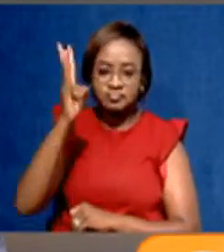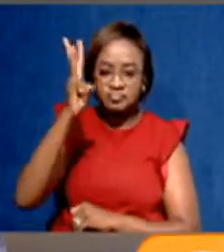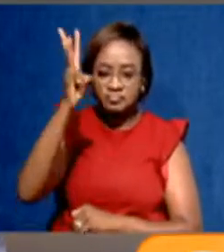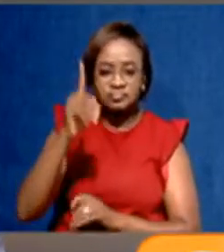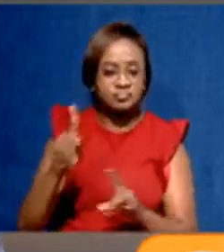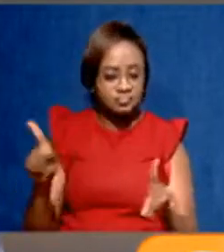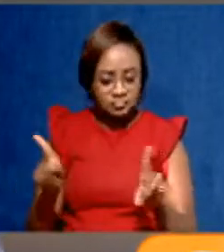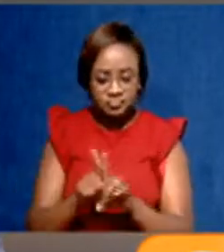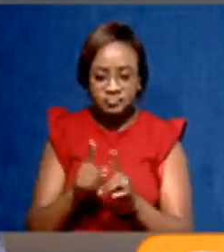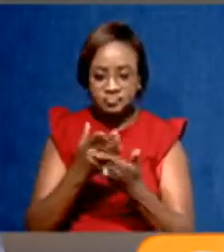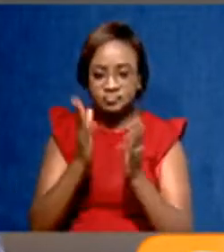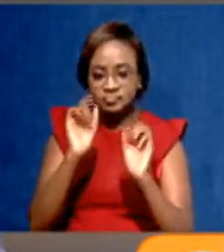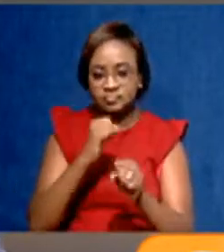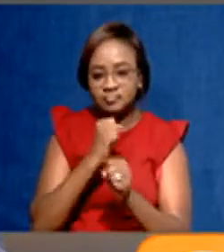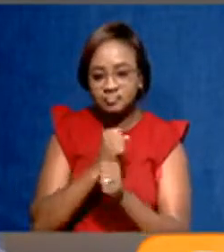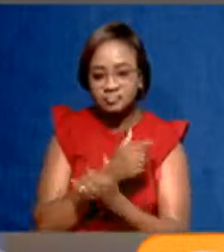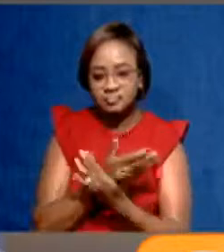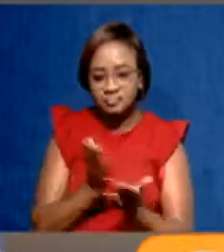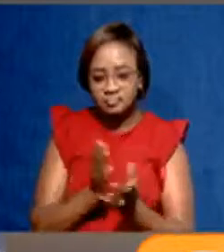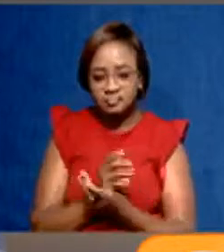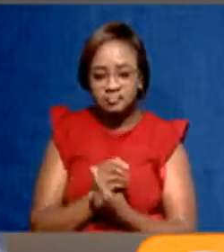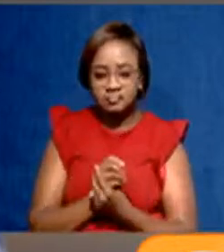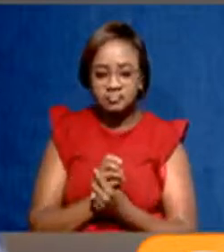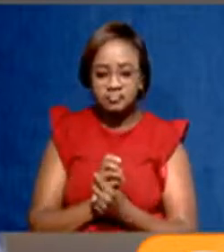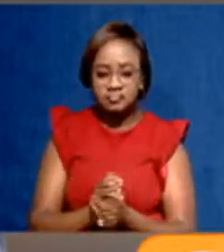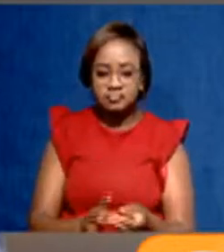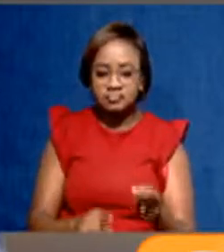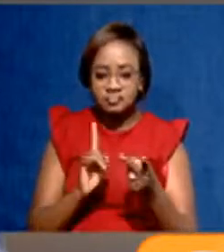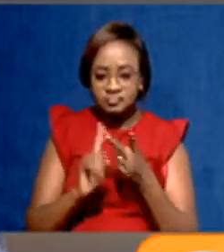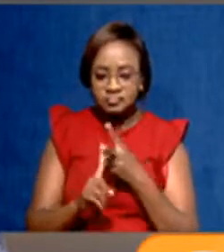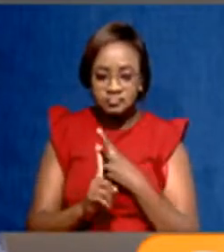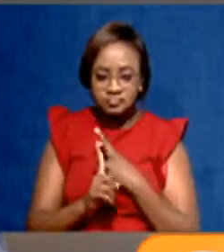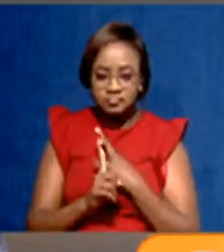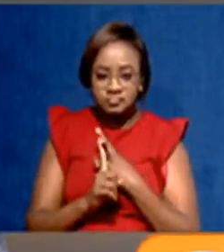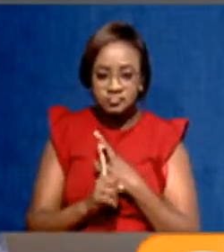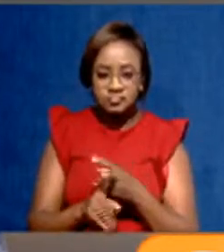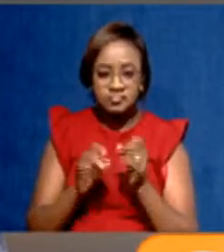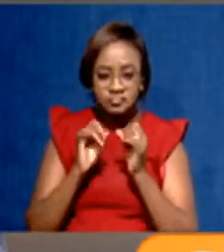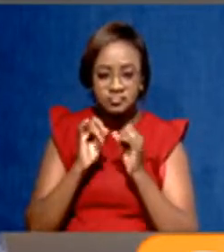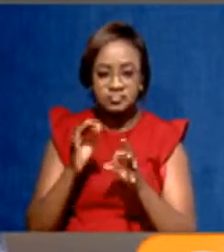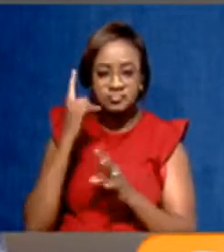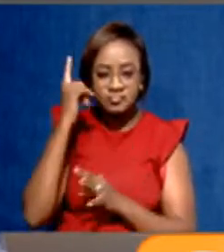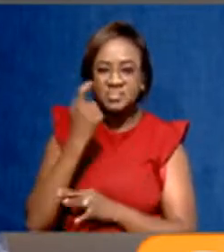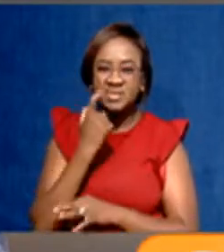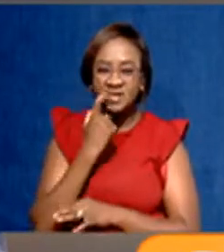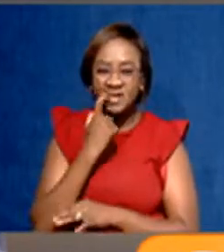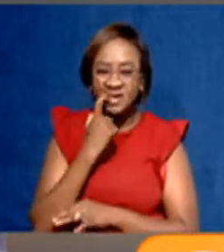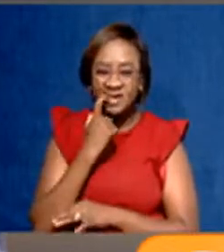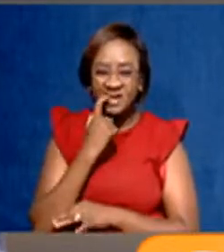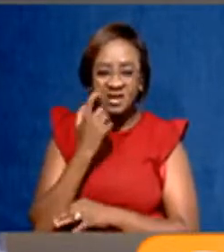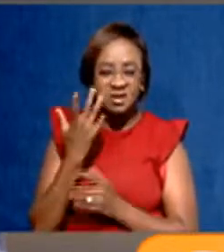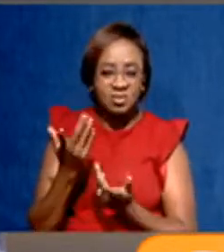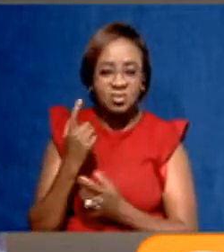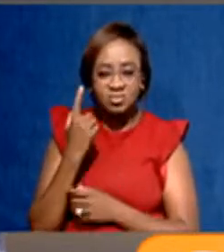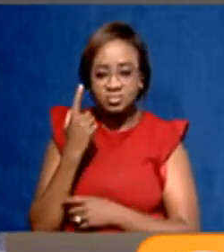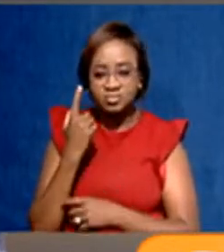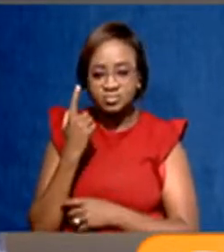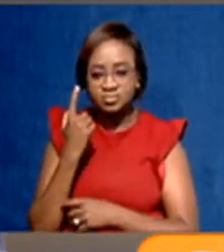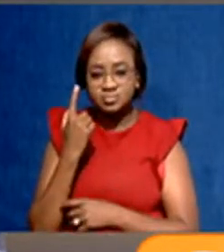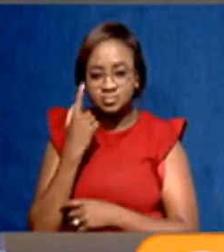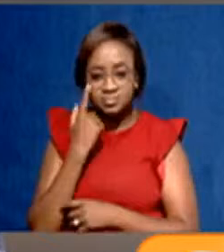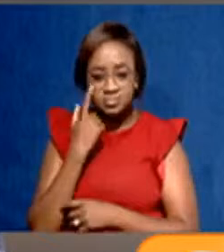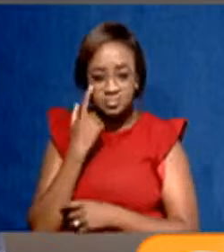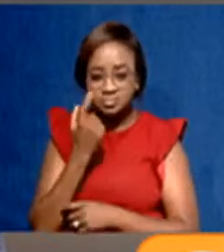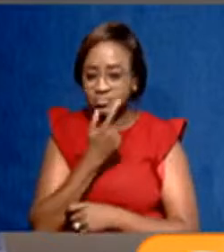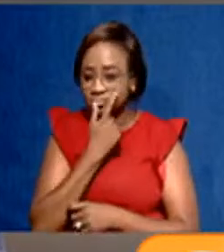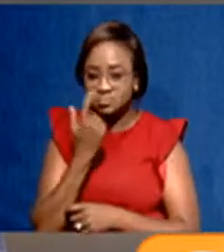still benefit. Secondly, if for dental and optical, you can go